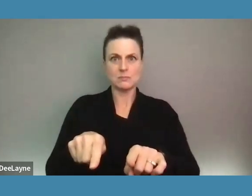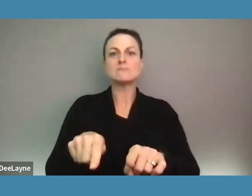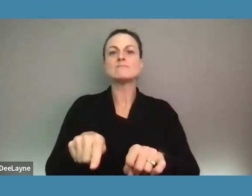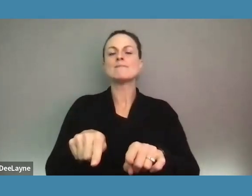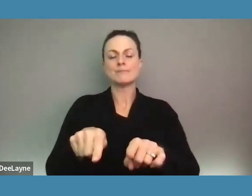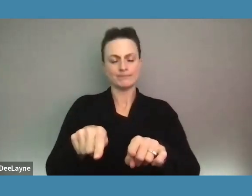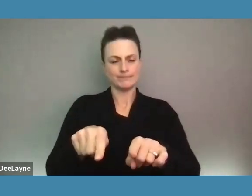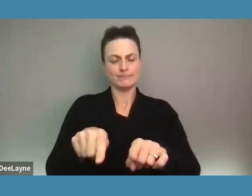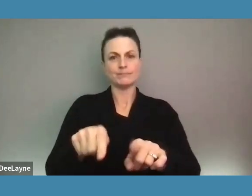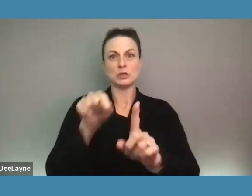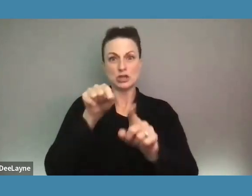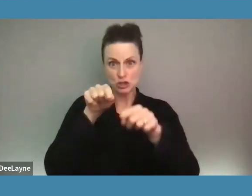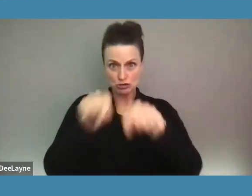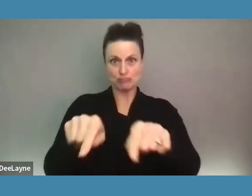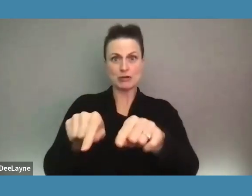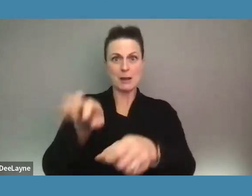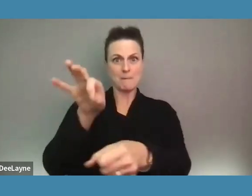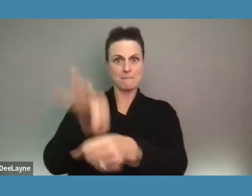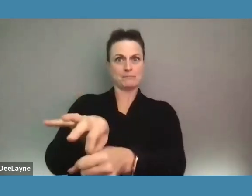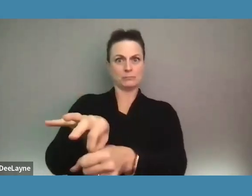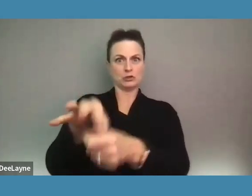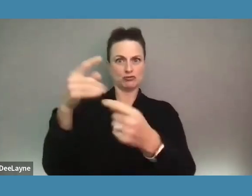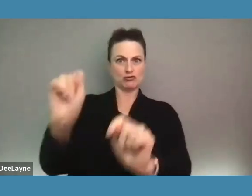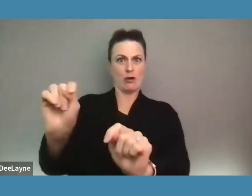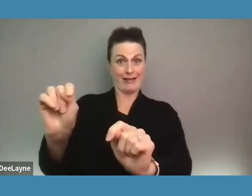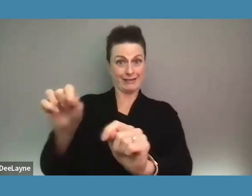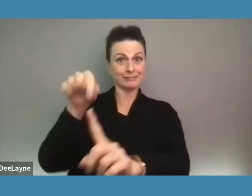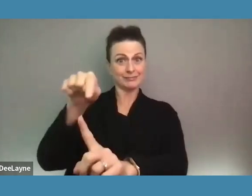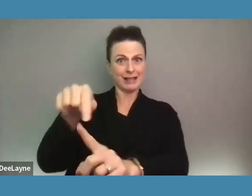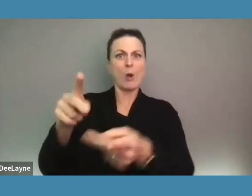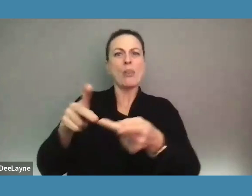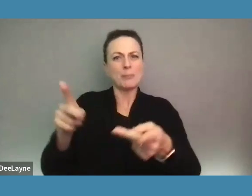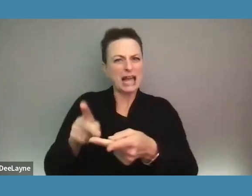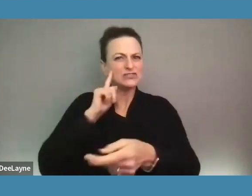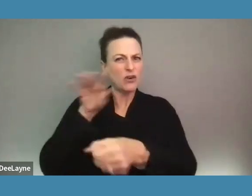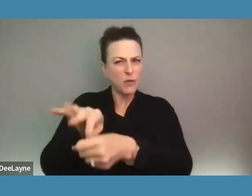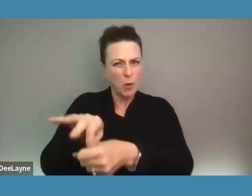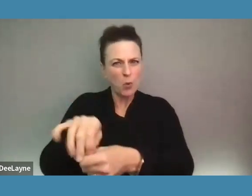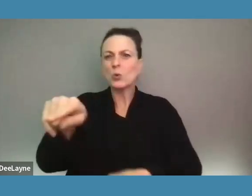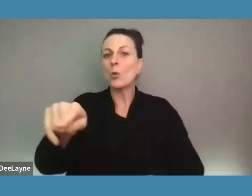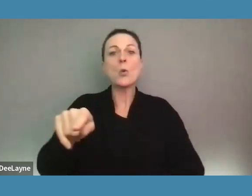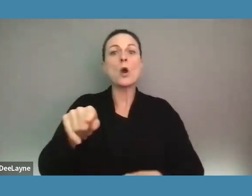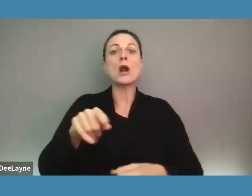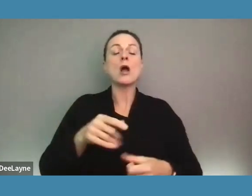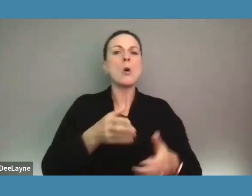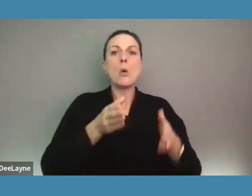the polling place, or what the person did that